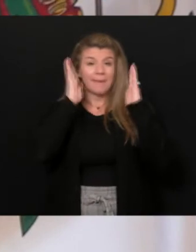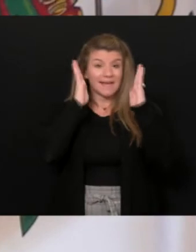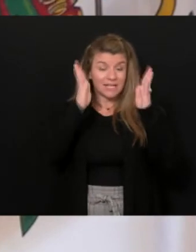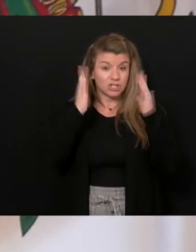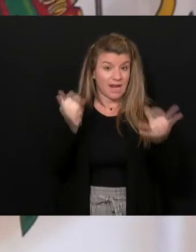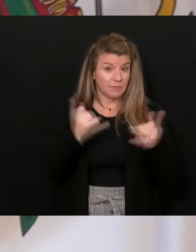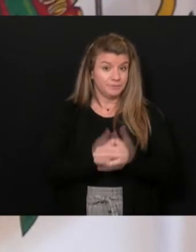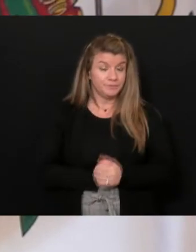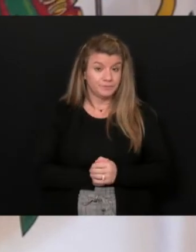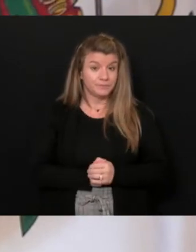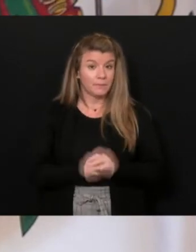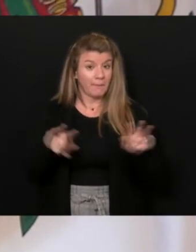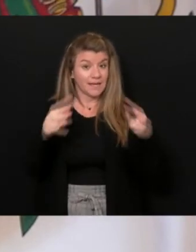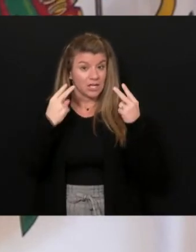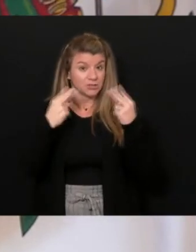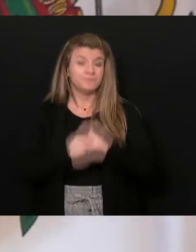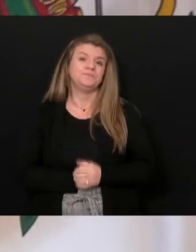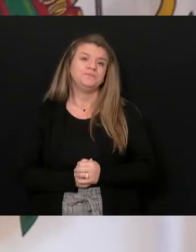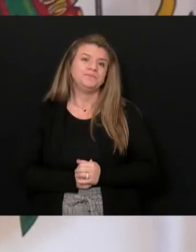this.